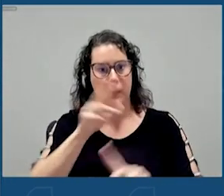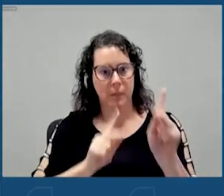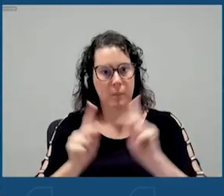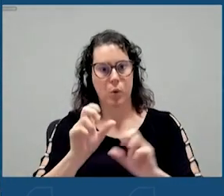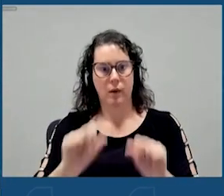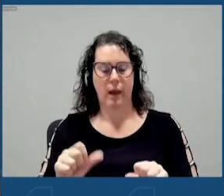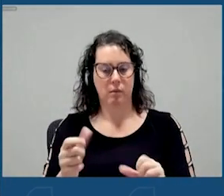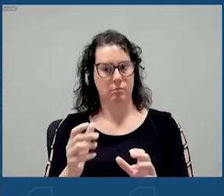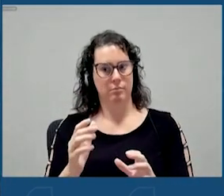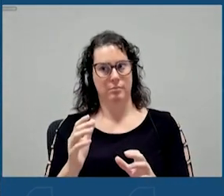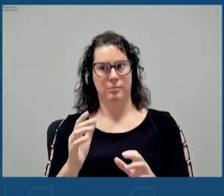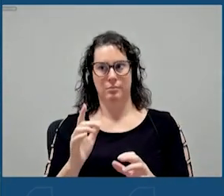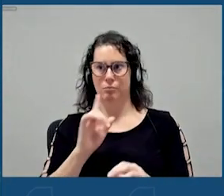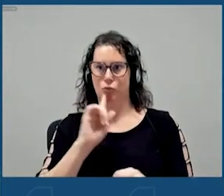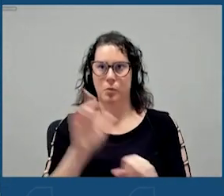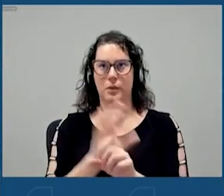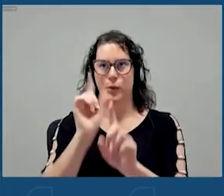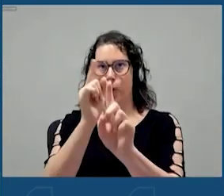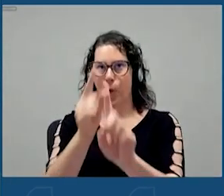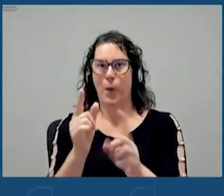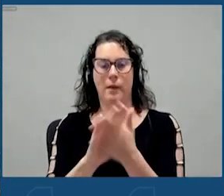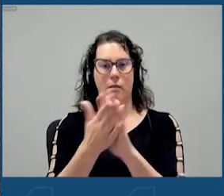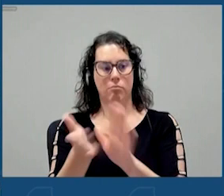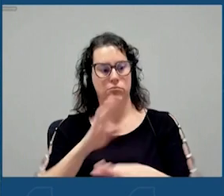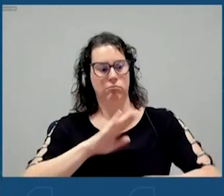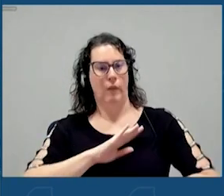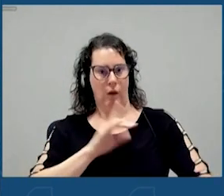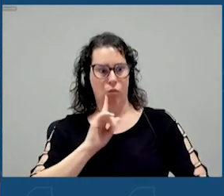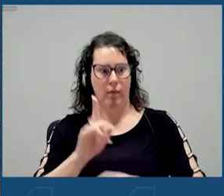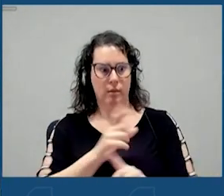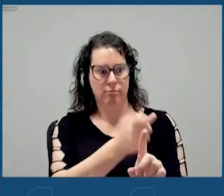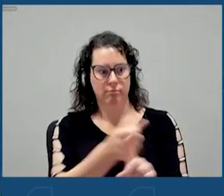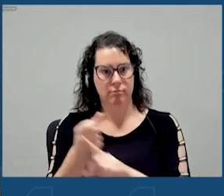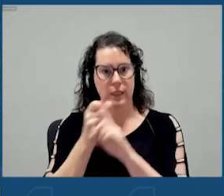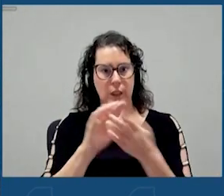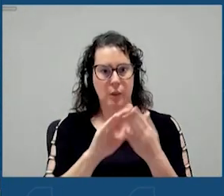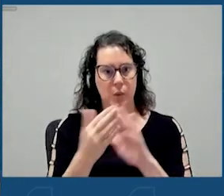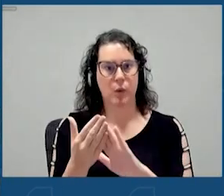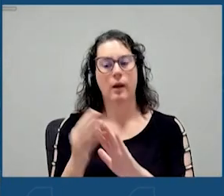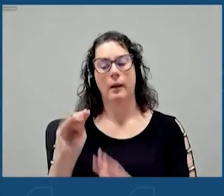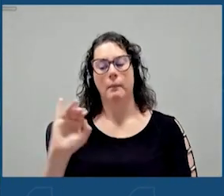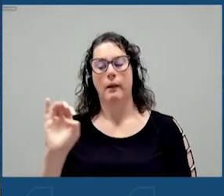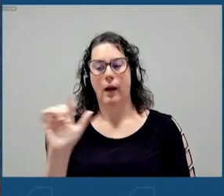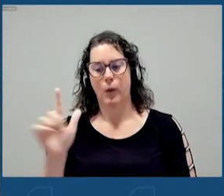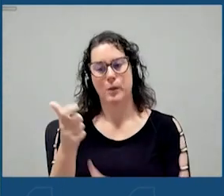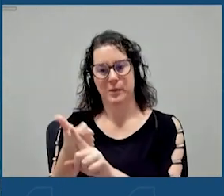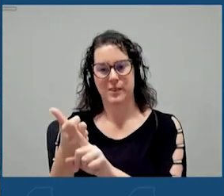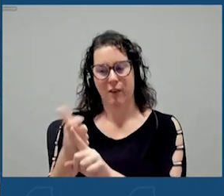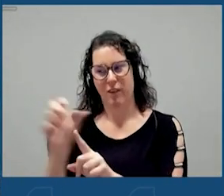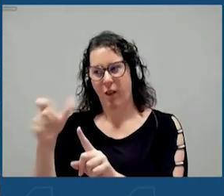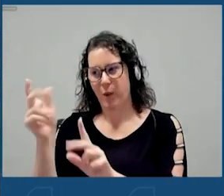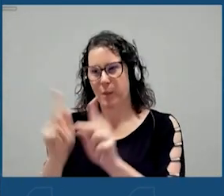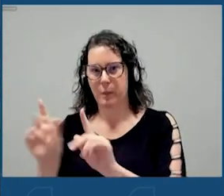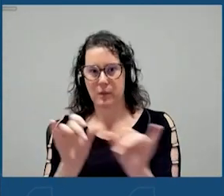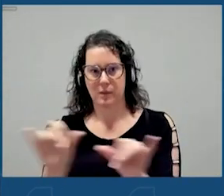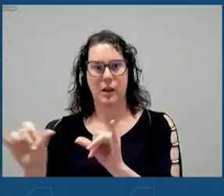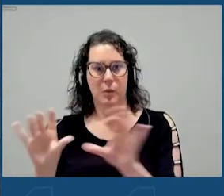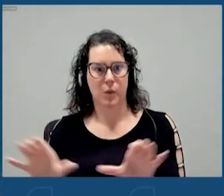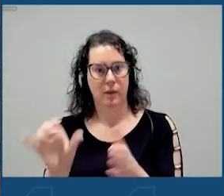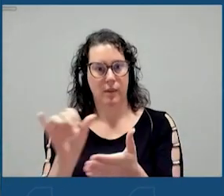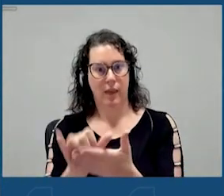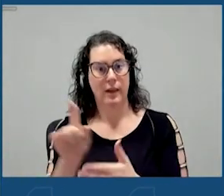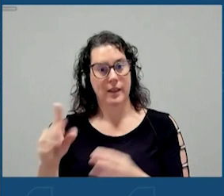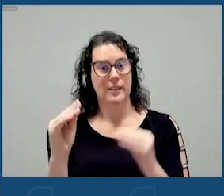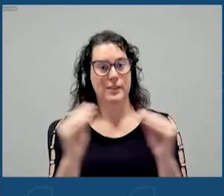fulfill their true ambitions and to continue making contributions to our community, and people like Michael are doing just that. So he's teaching arts and crafts